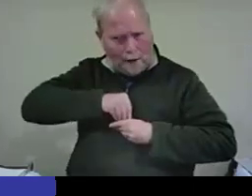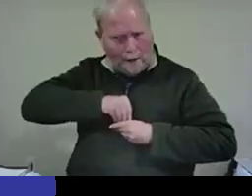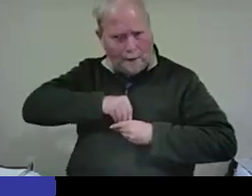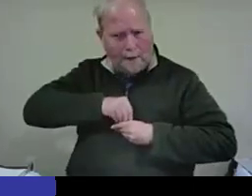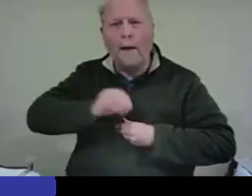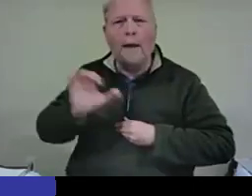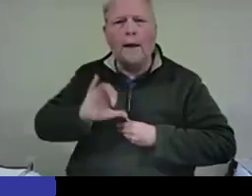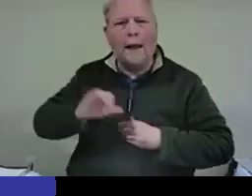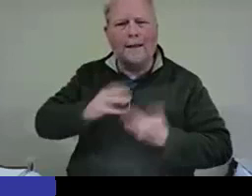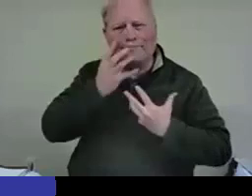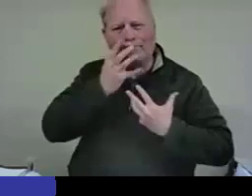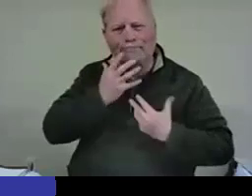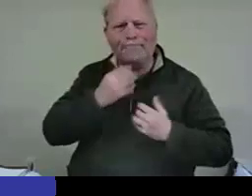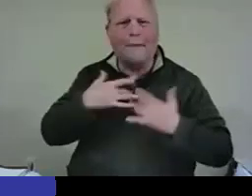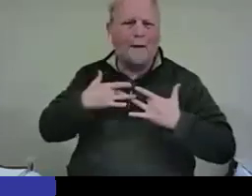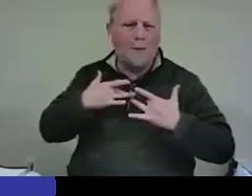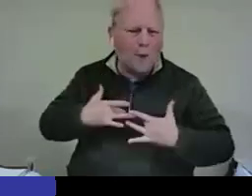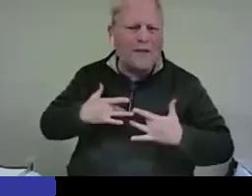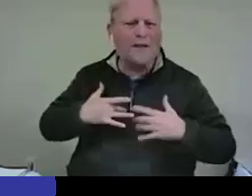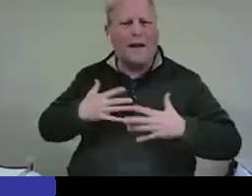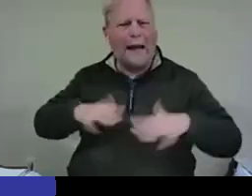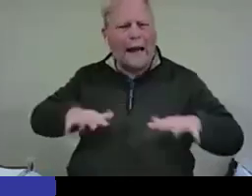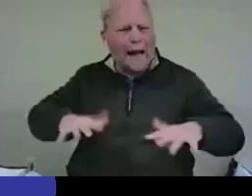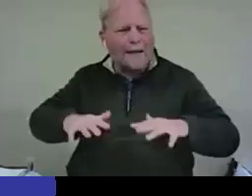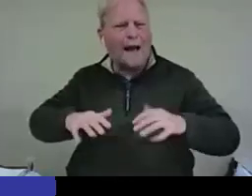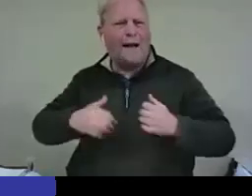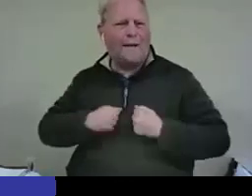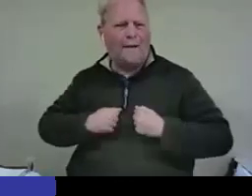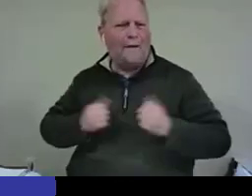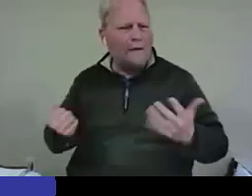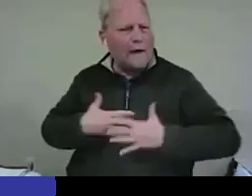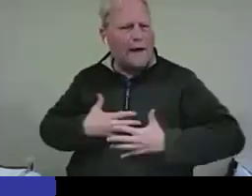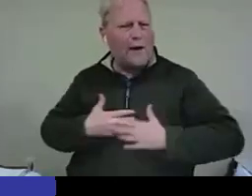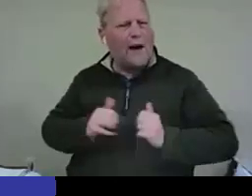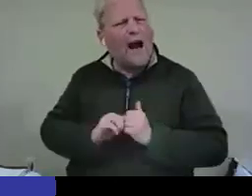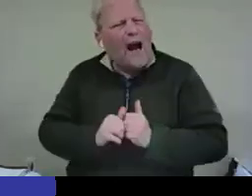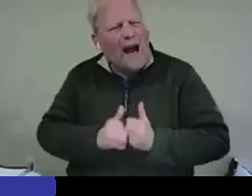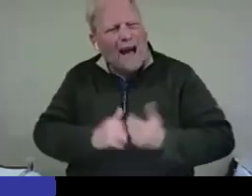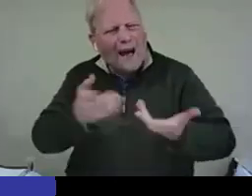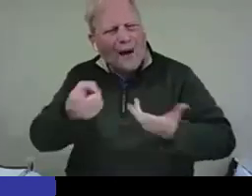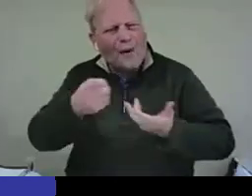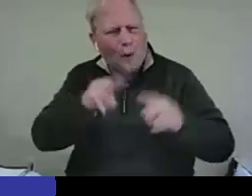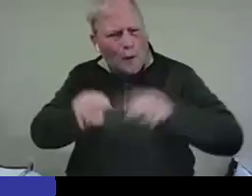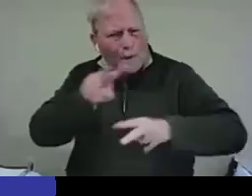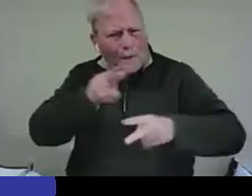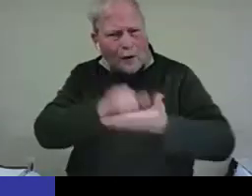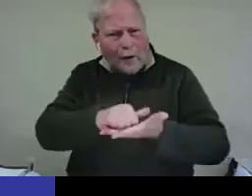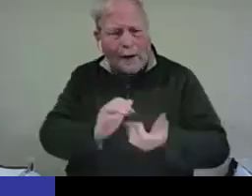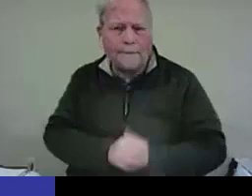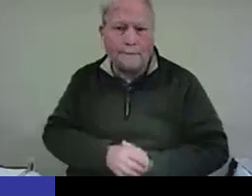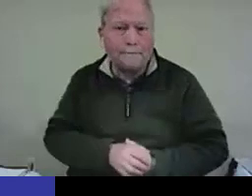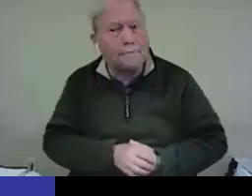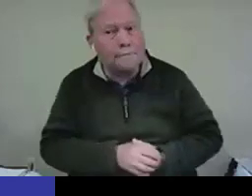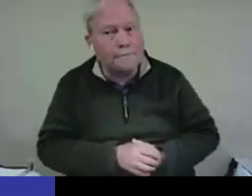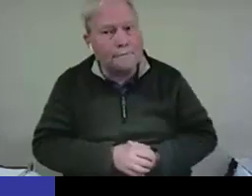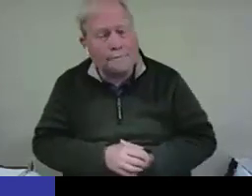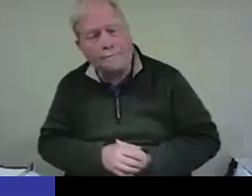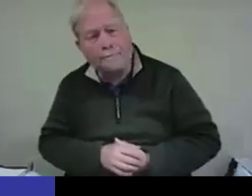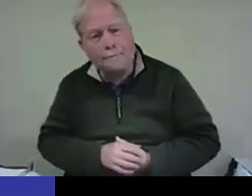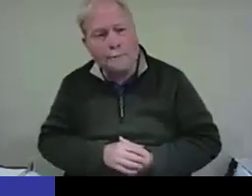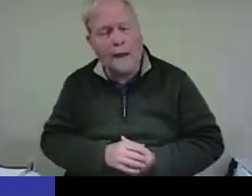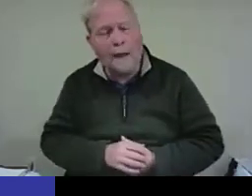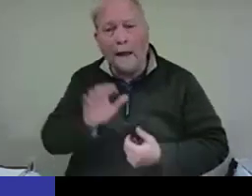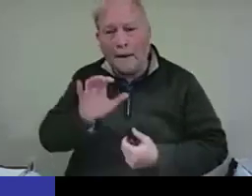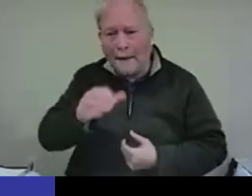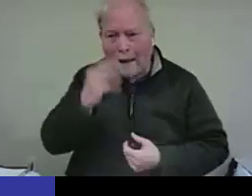anxiety, and fears. This brings up an important point about why we have all the different required assessments and